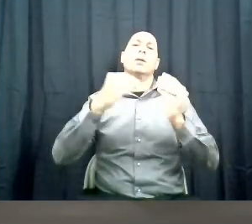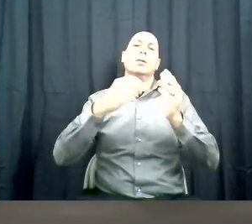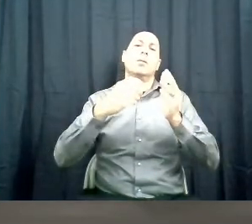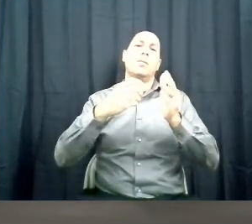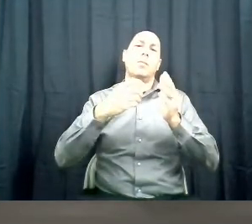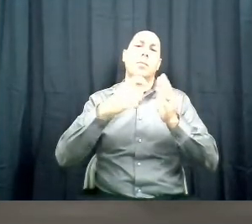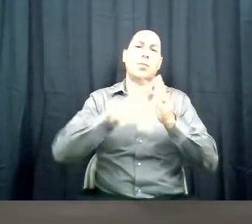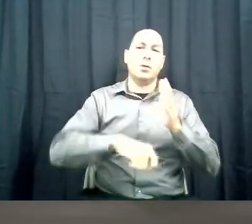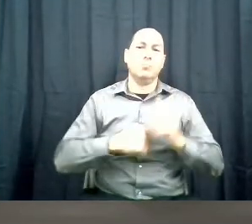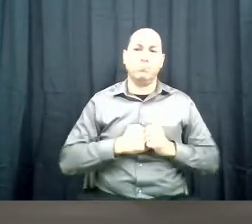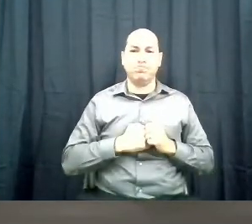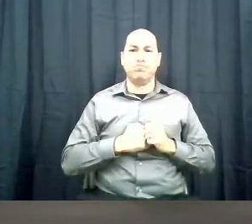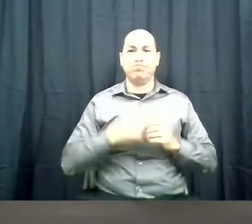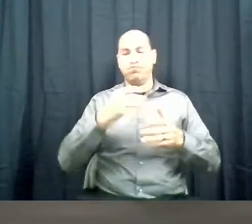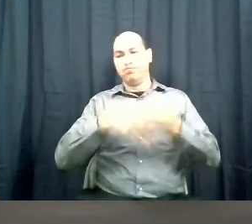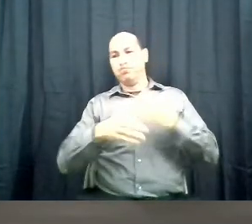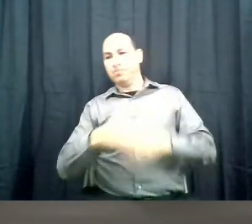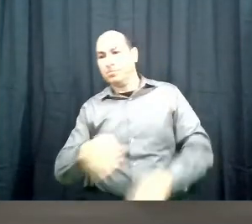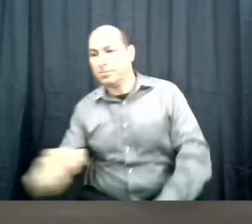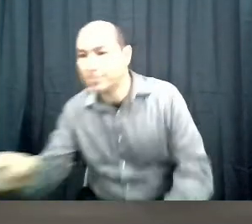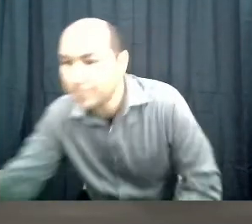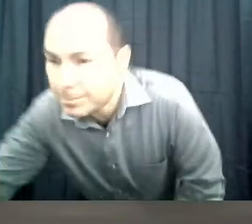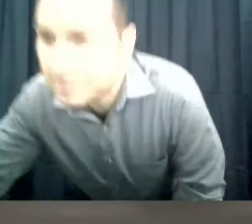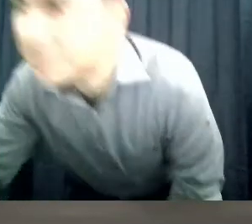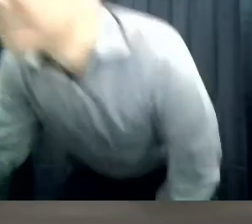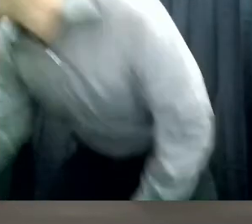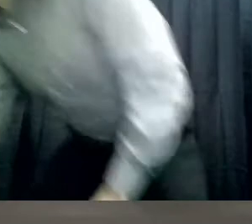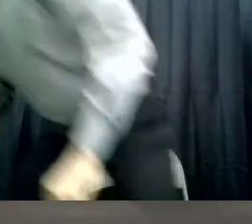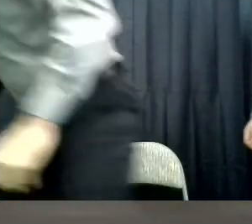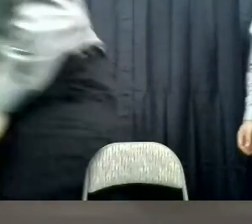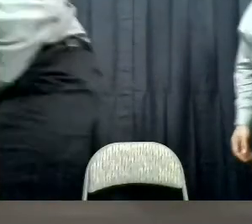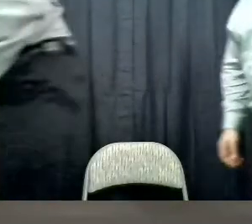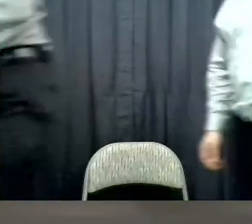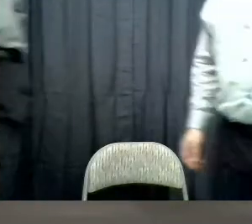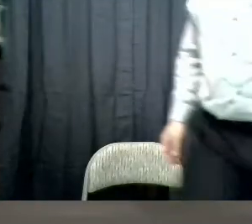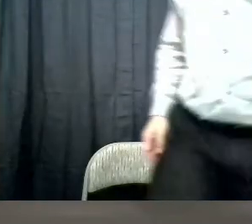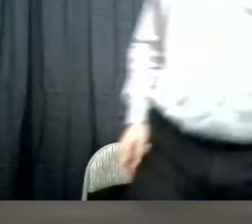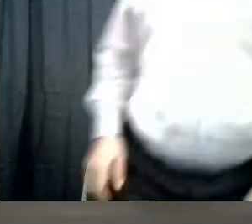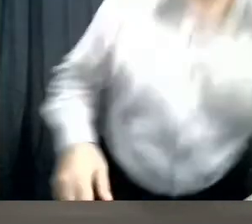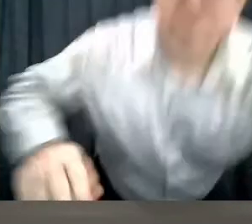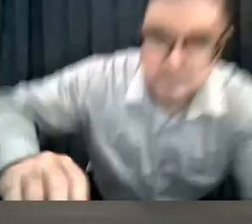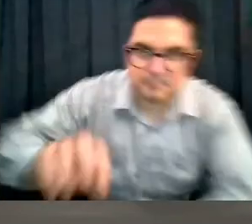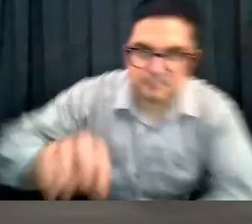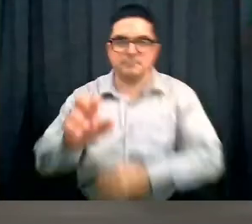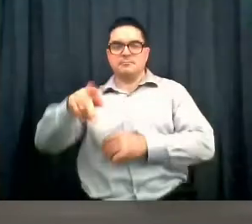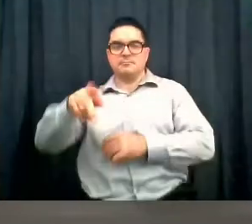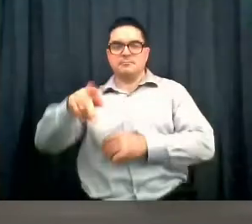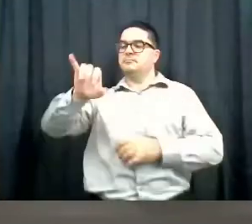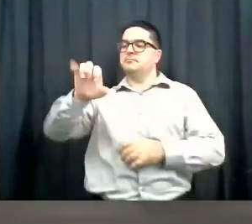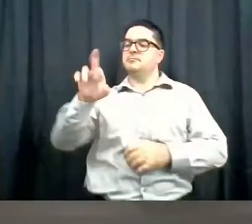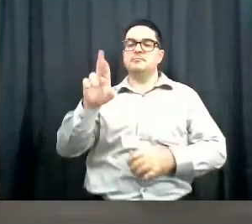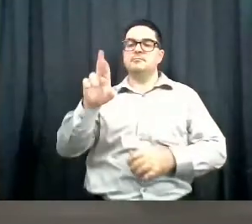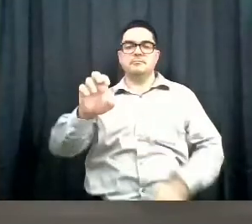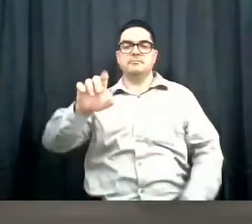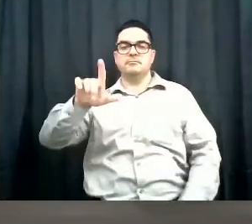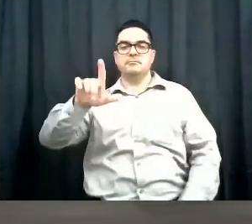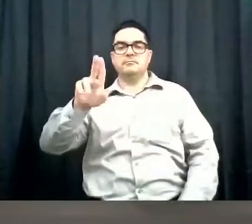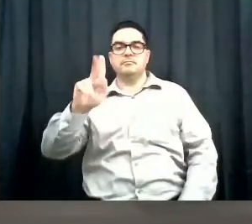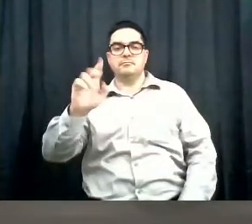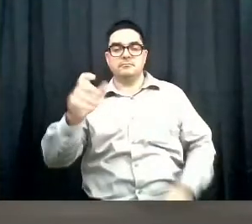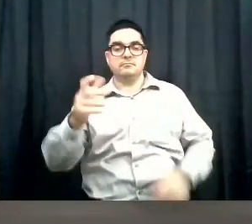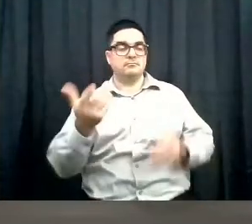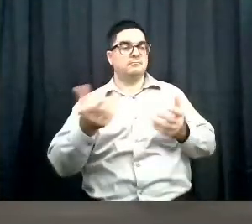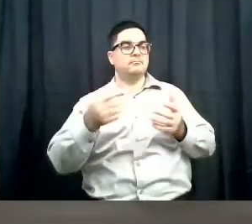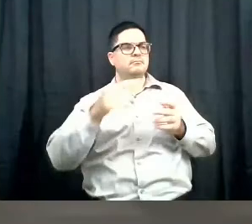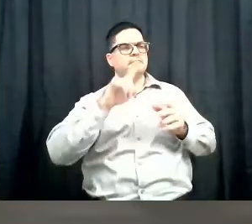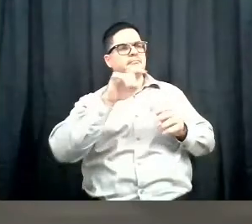A question from Pierre-Luc Vezina-Labelle. It would be nice for the island to have all green renewable energy up and